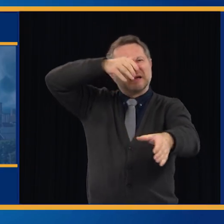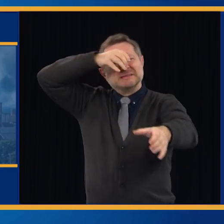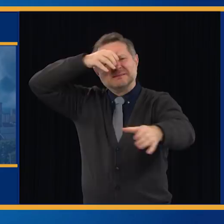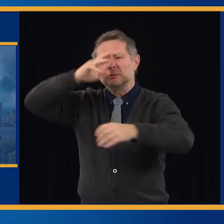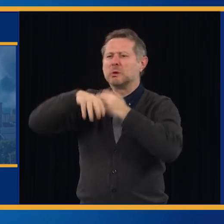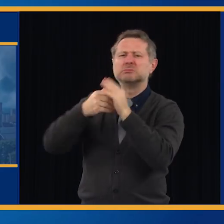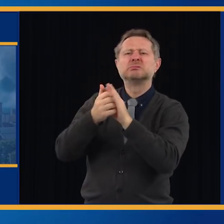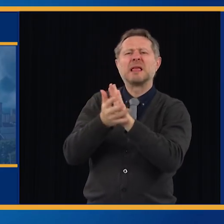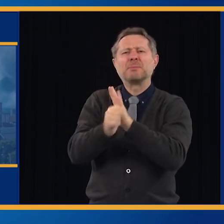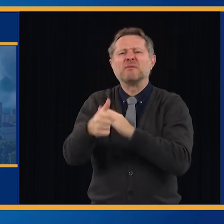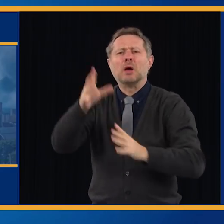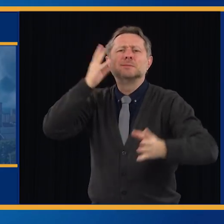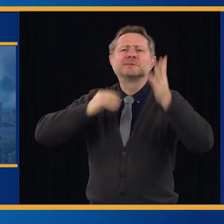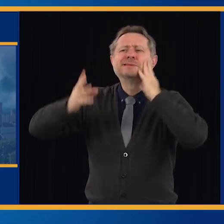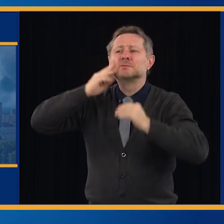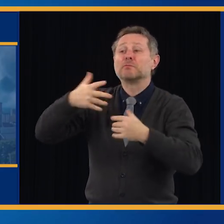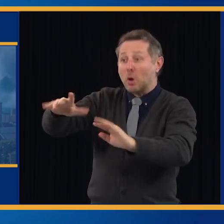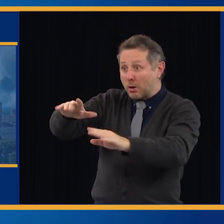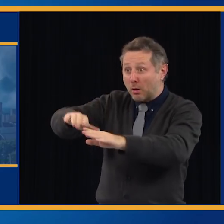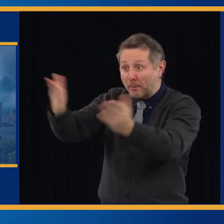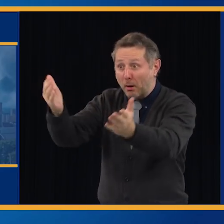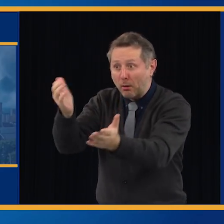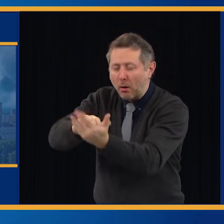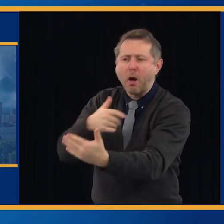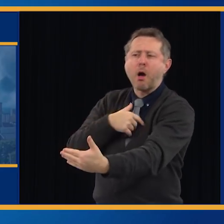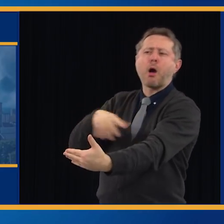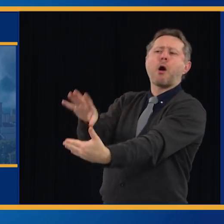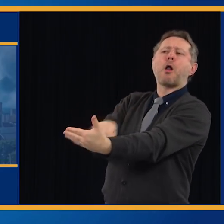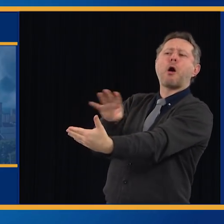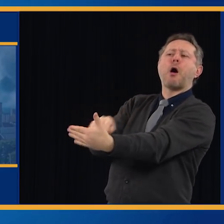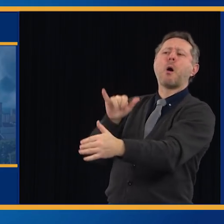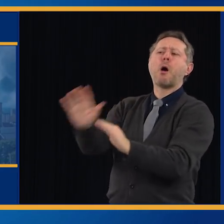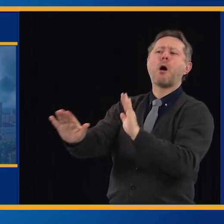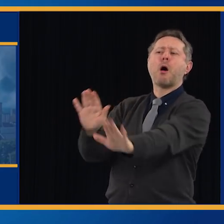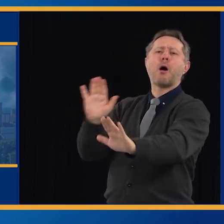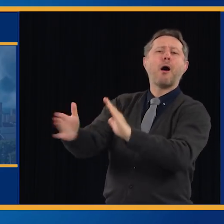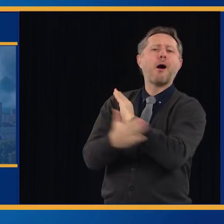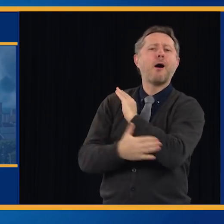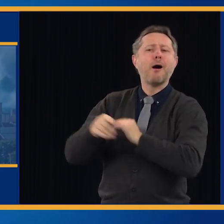with factual data points to guide us on reopening.